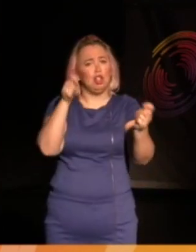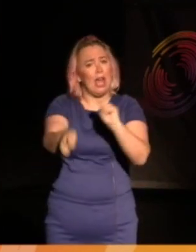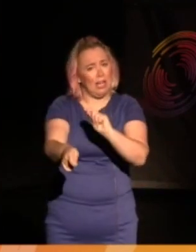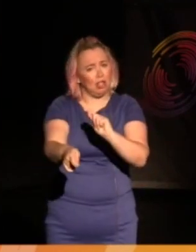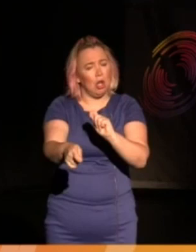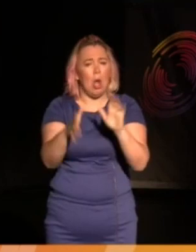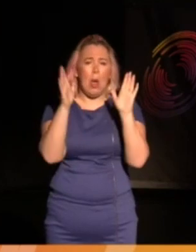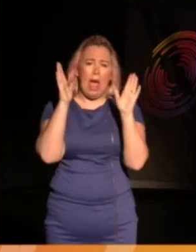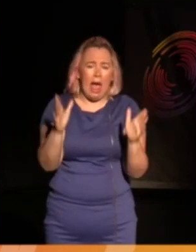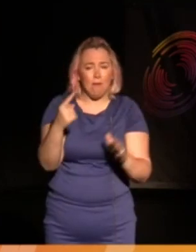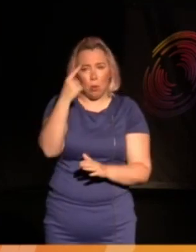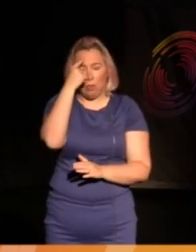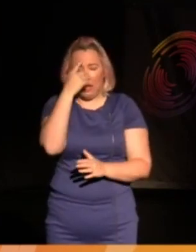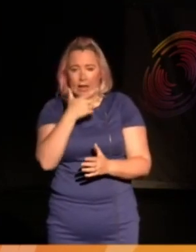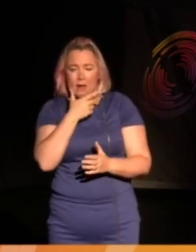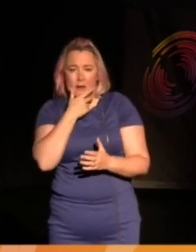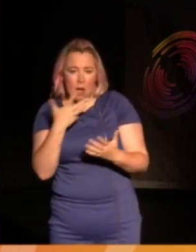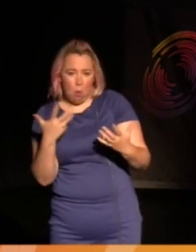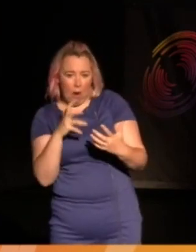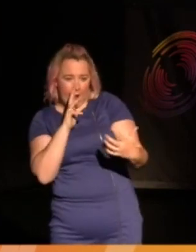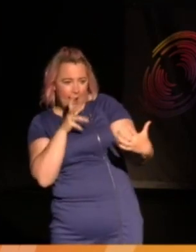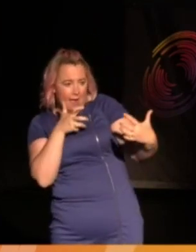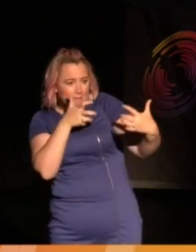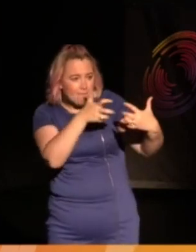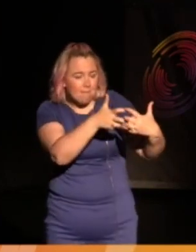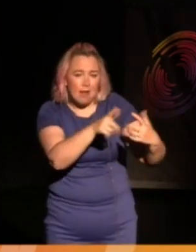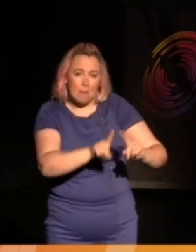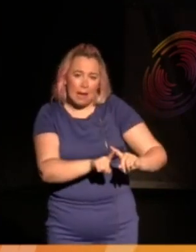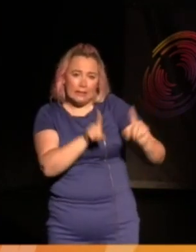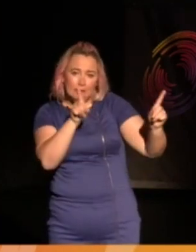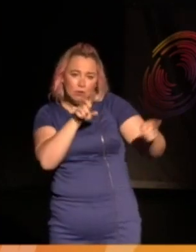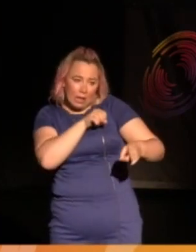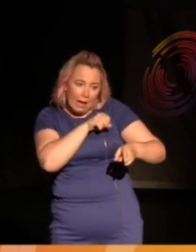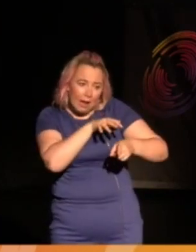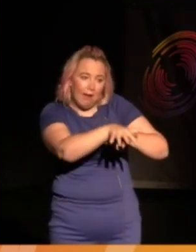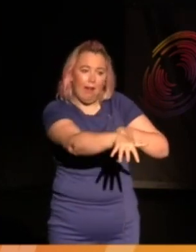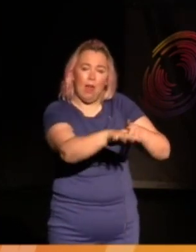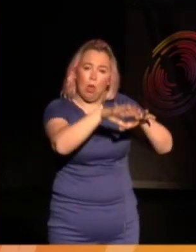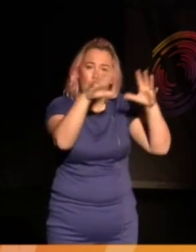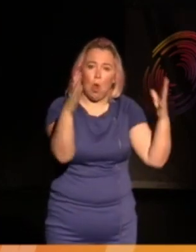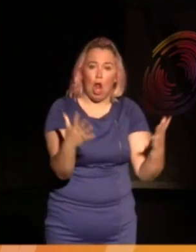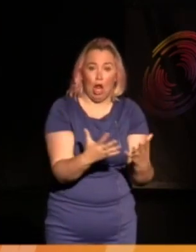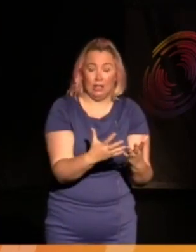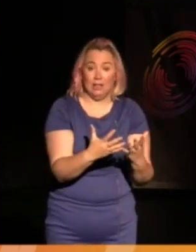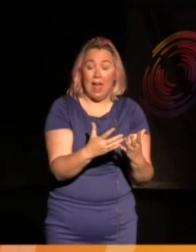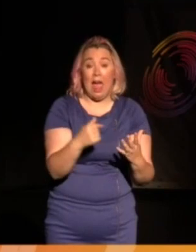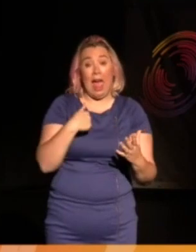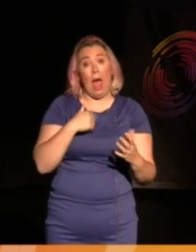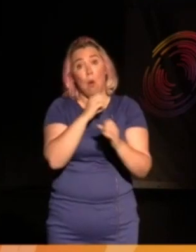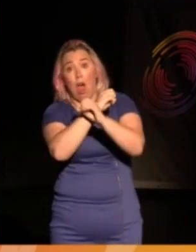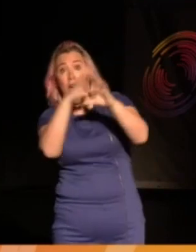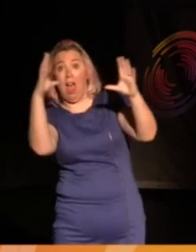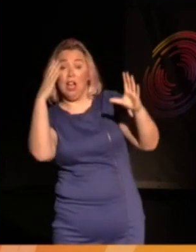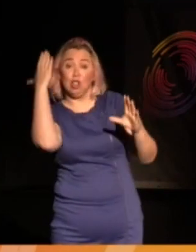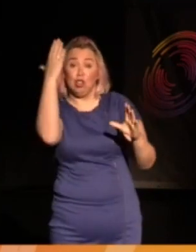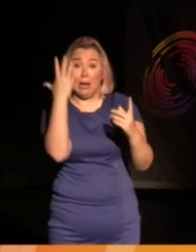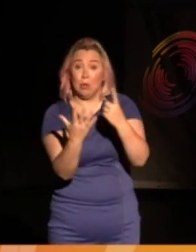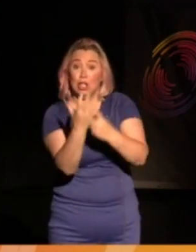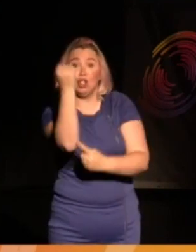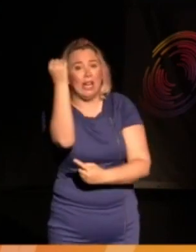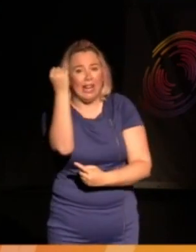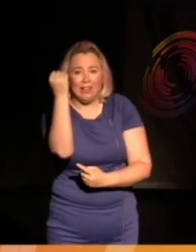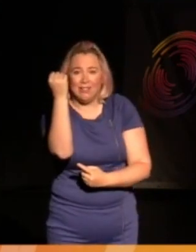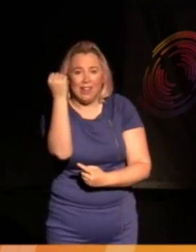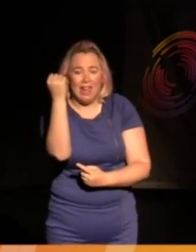ourselves where we think we can make a difference and engage with the world as it is rather than as we would like it to be. Otherwise, all our dreams would